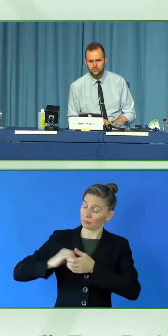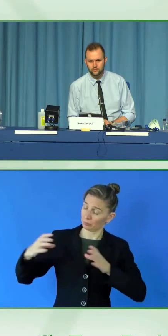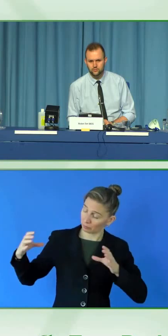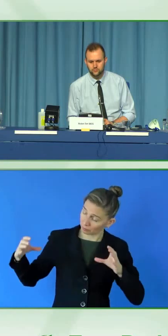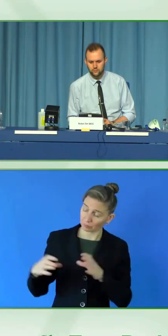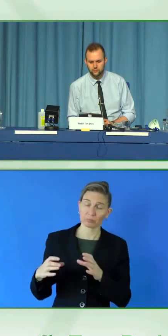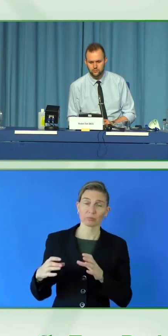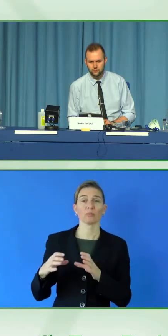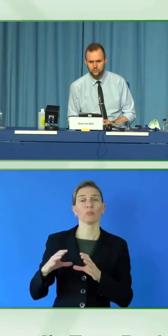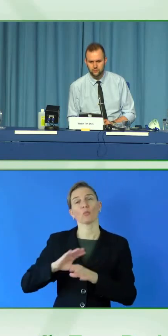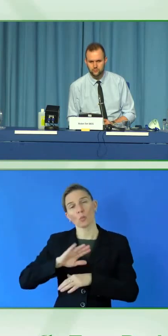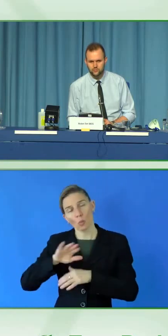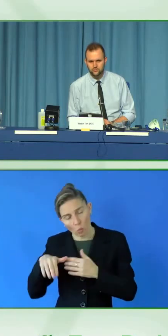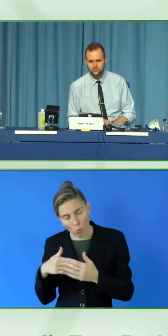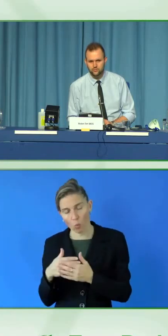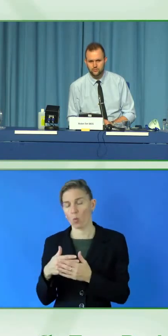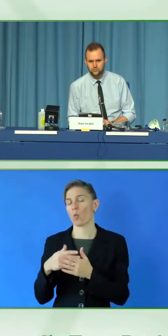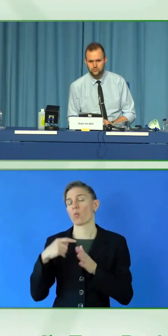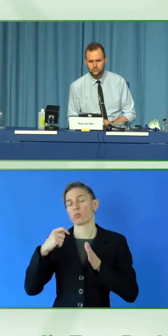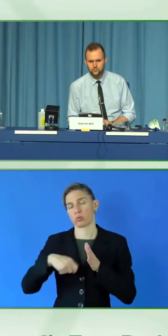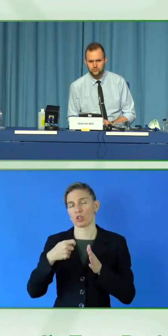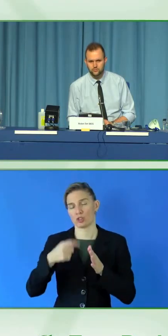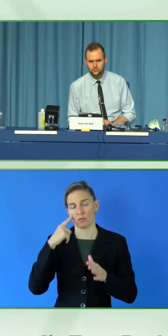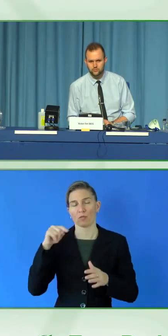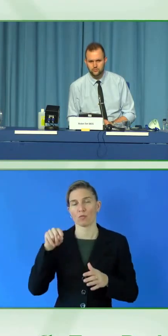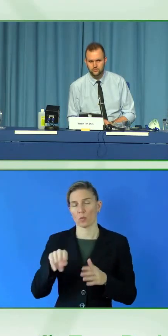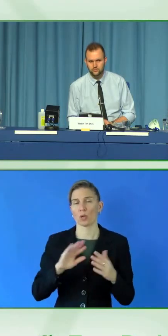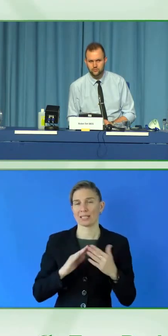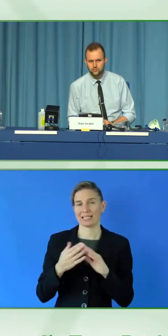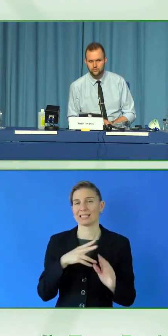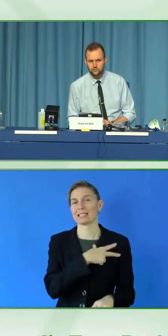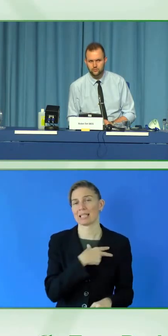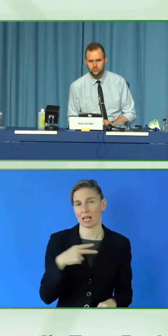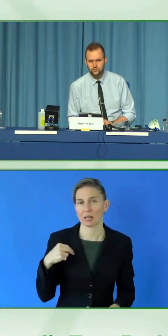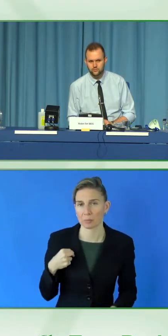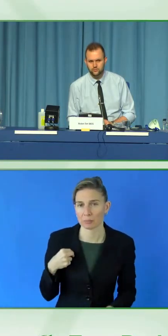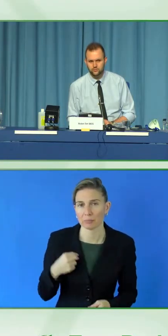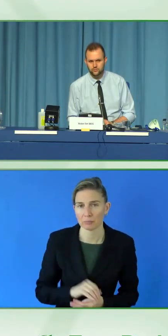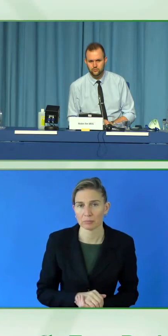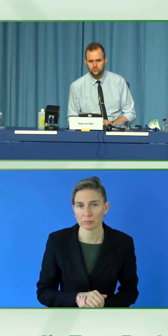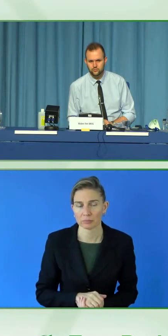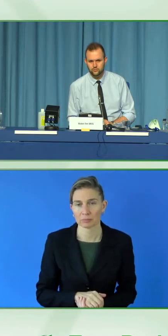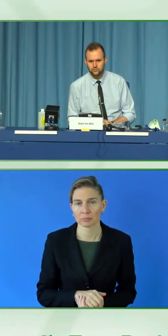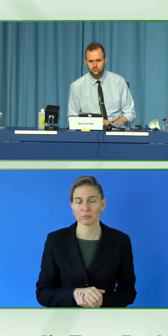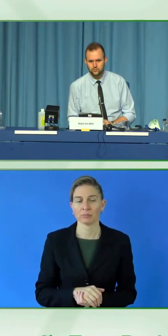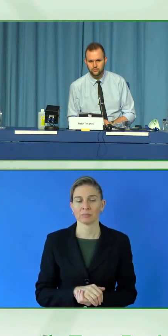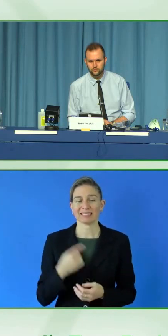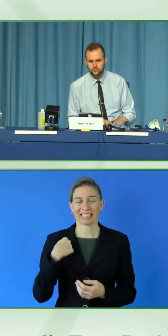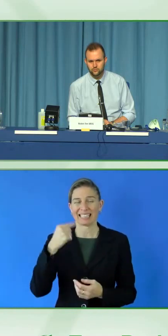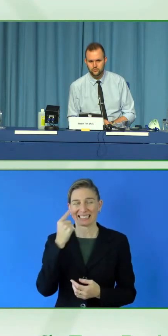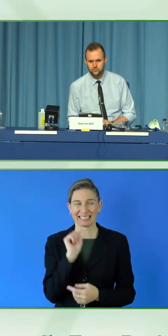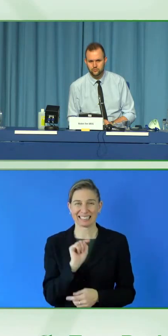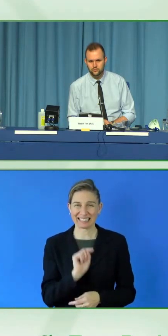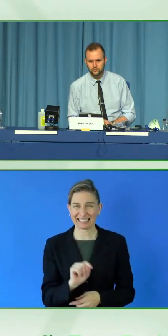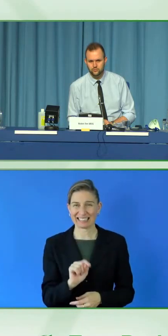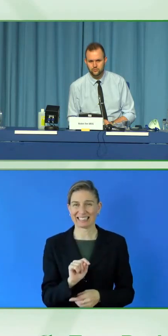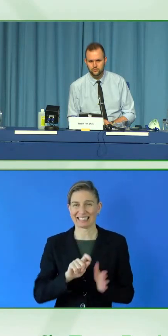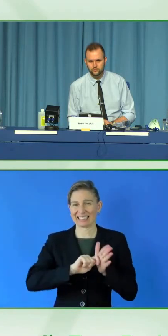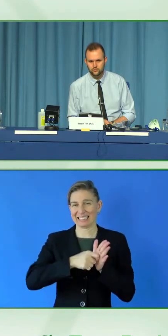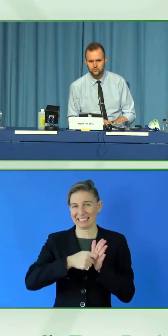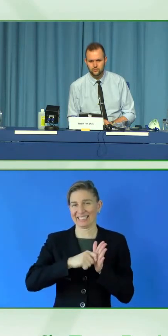of Zagreb. I'm sure that is the key of our